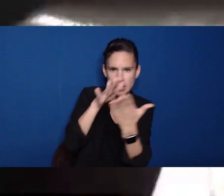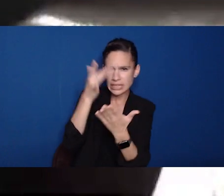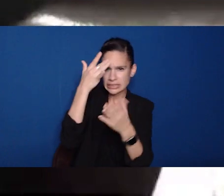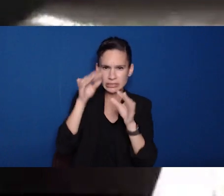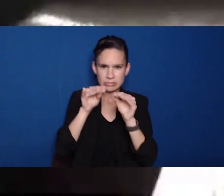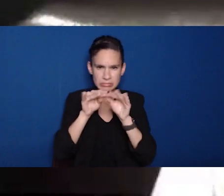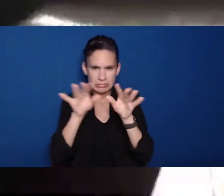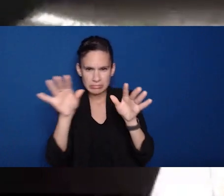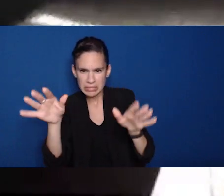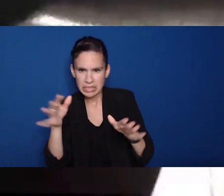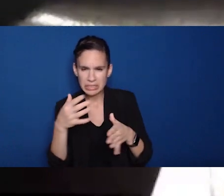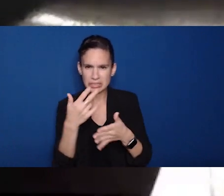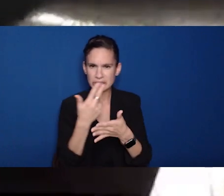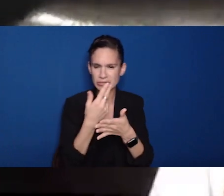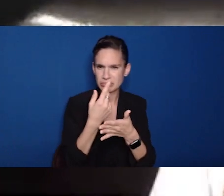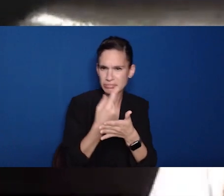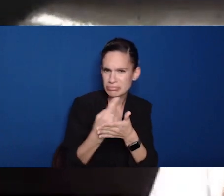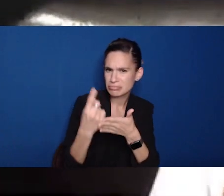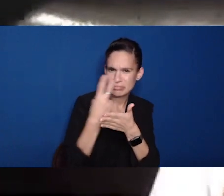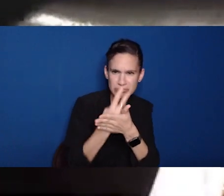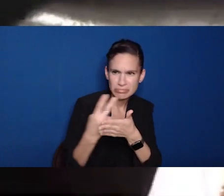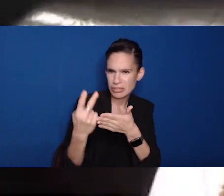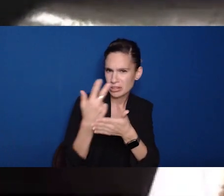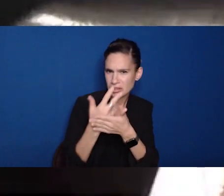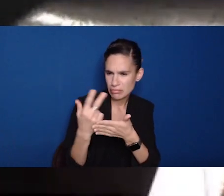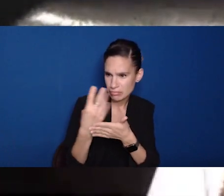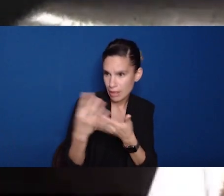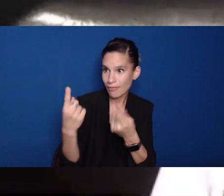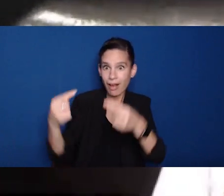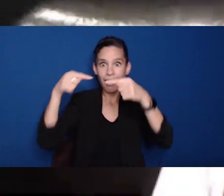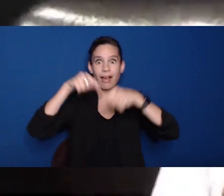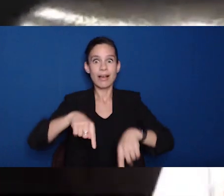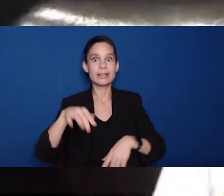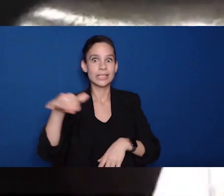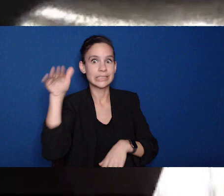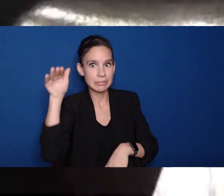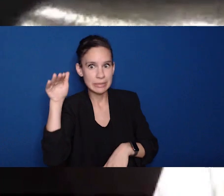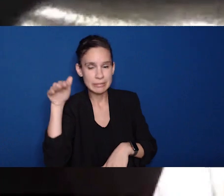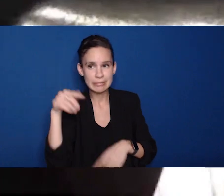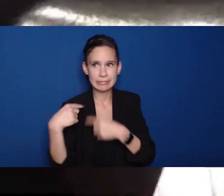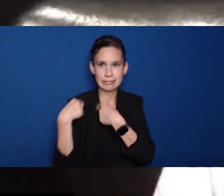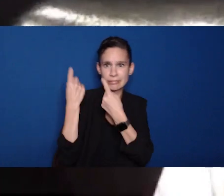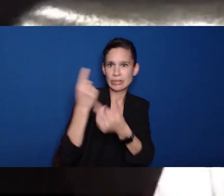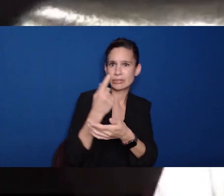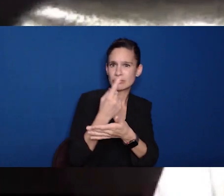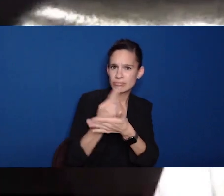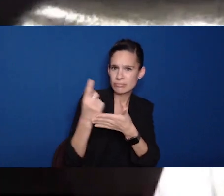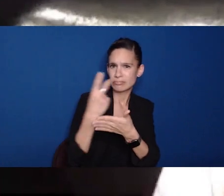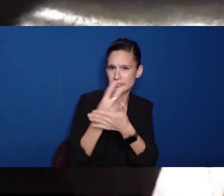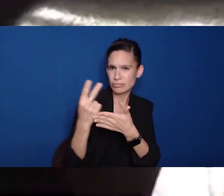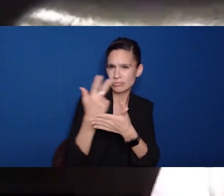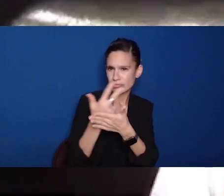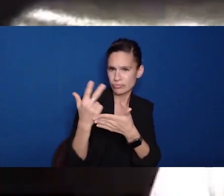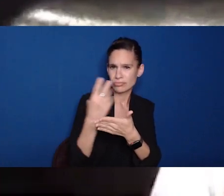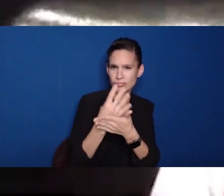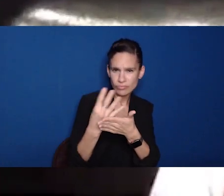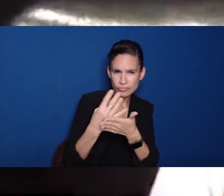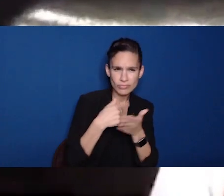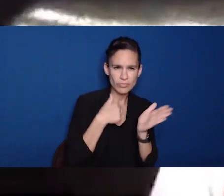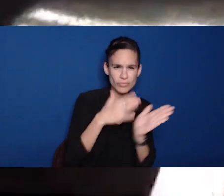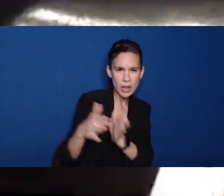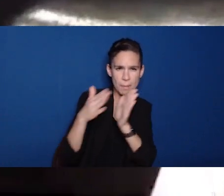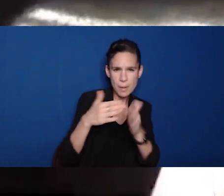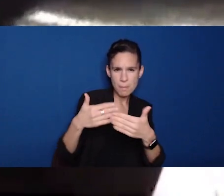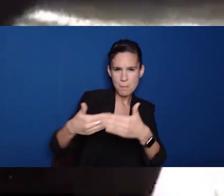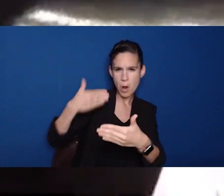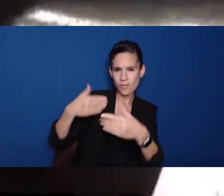least 3 weeks to a month before it hit our borders. So I think the preparedness is there. And I would like to believe that a lot